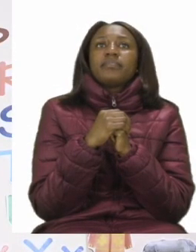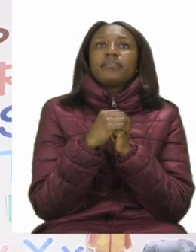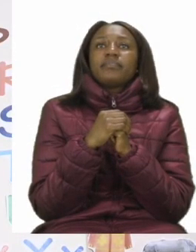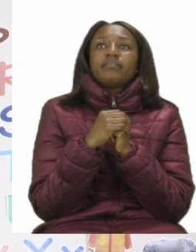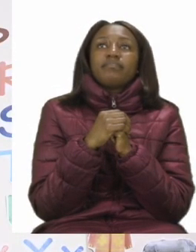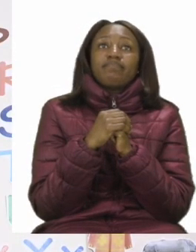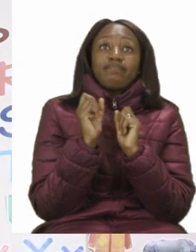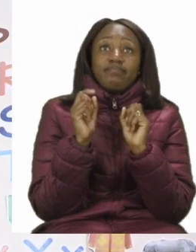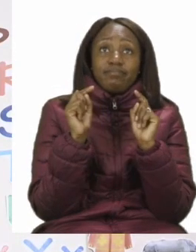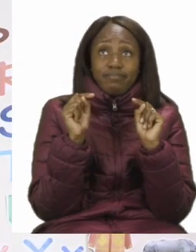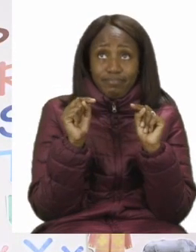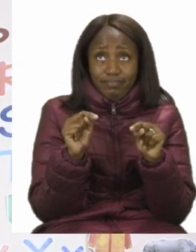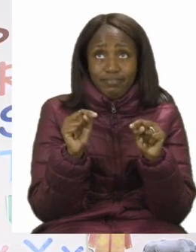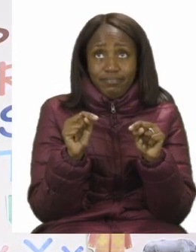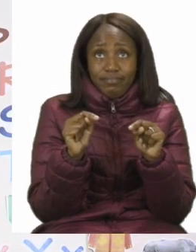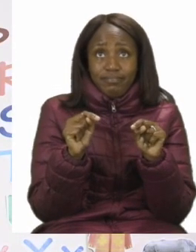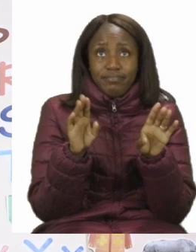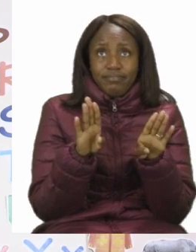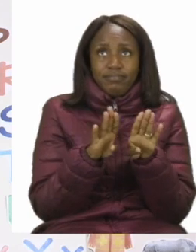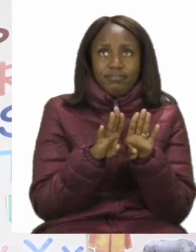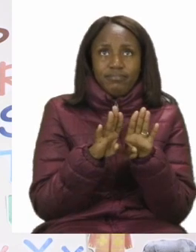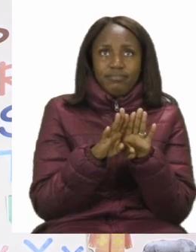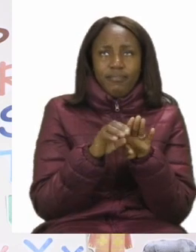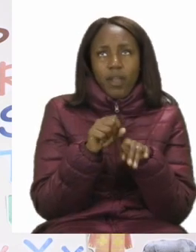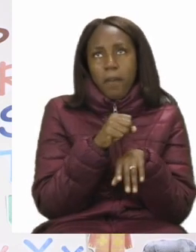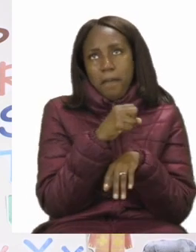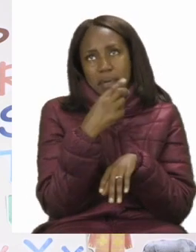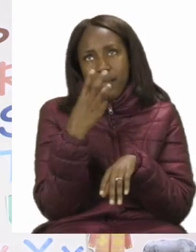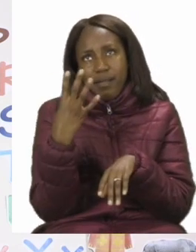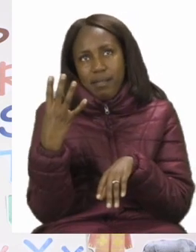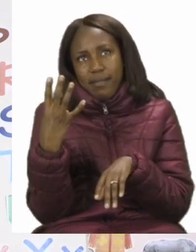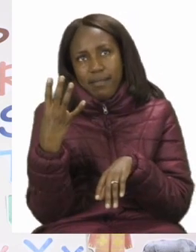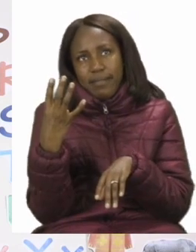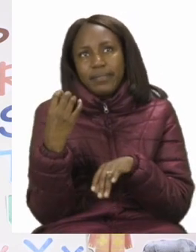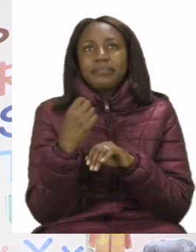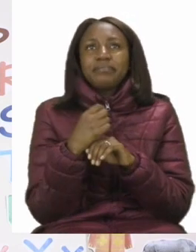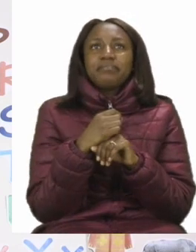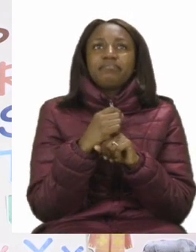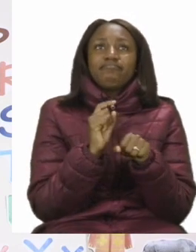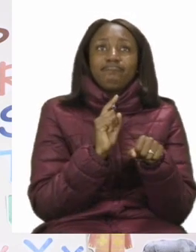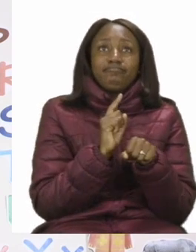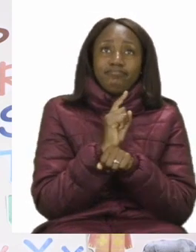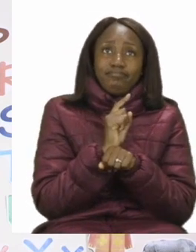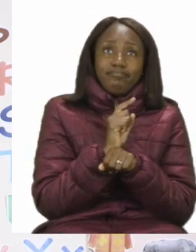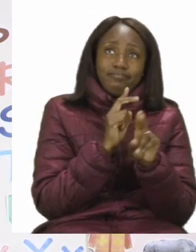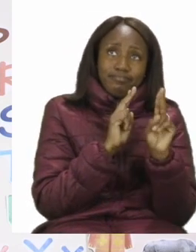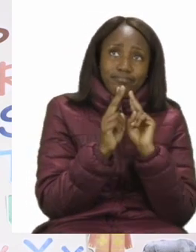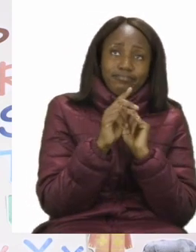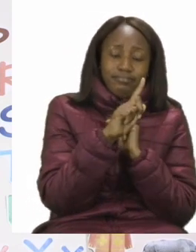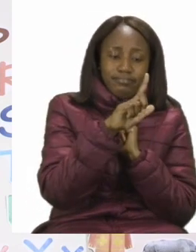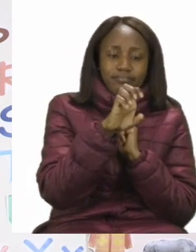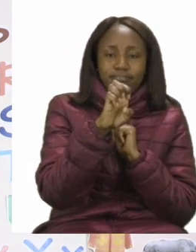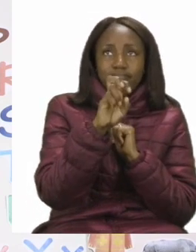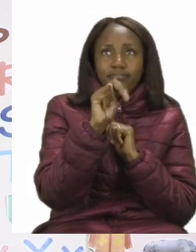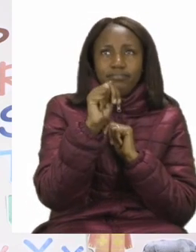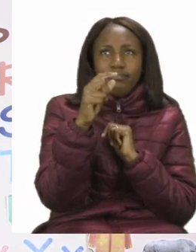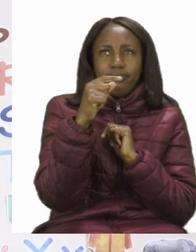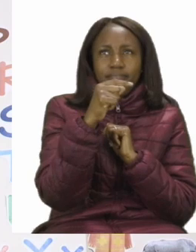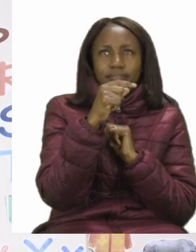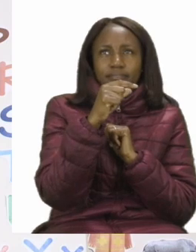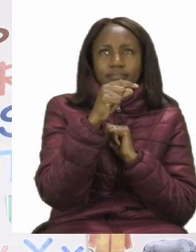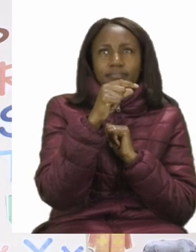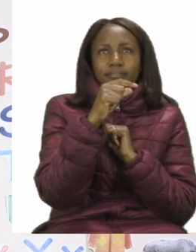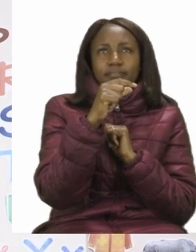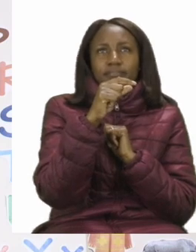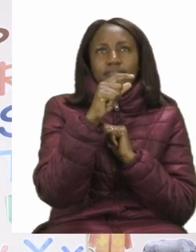Now we are going to do some mathematics. We are first going to do some length. Right,